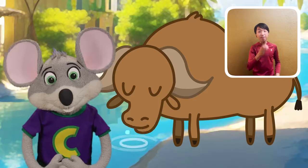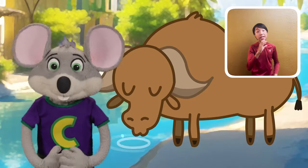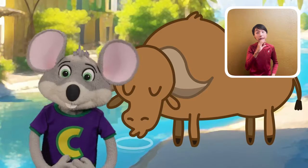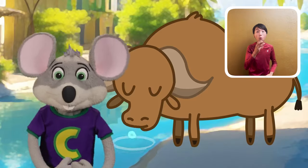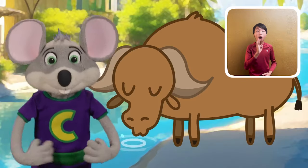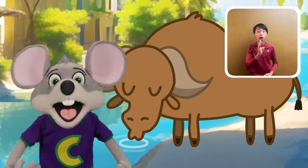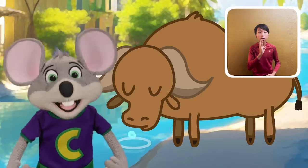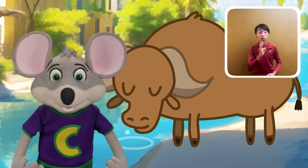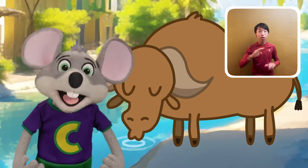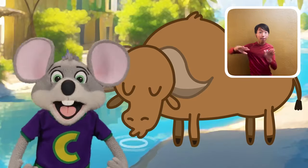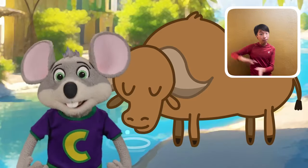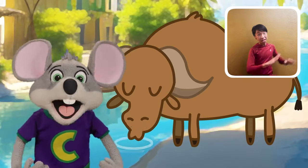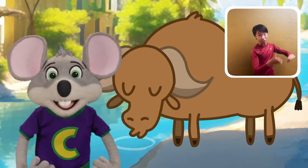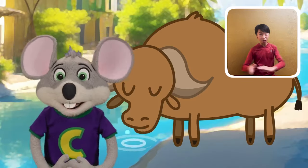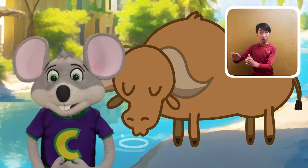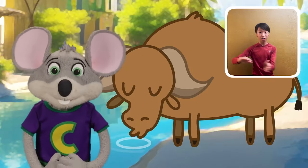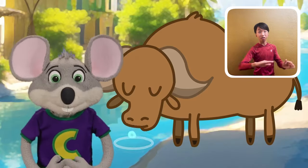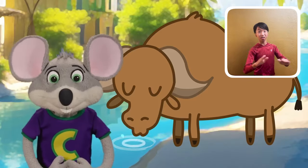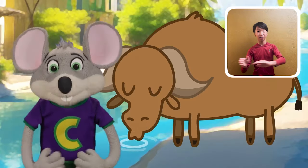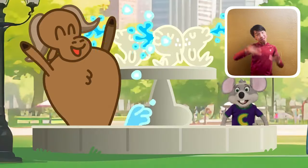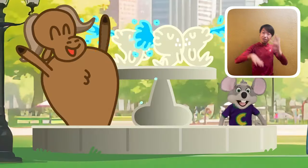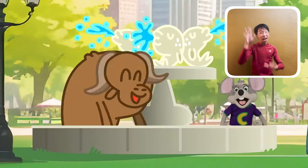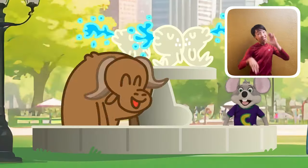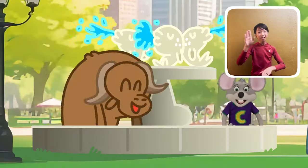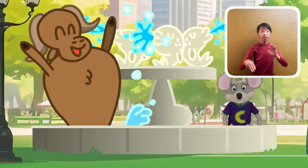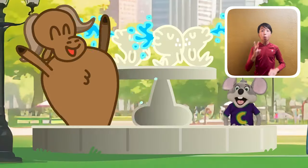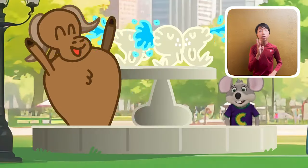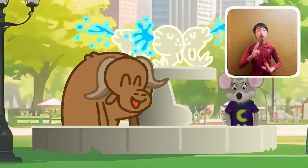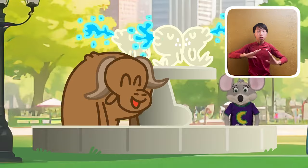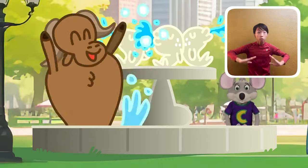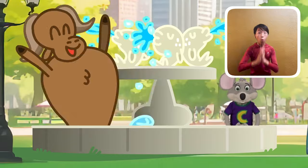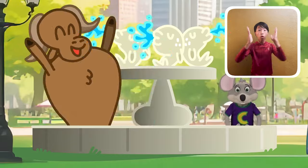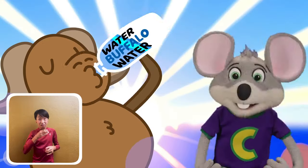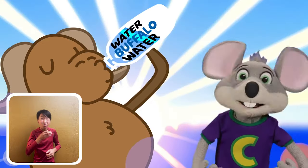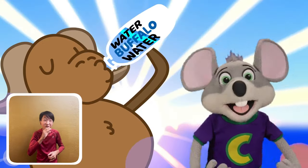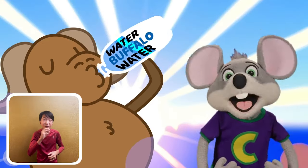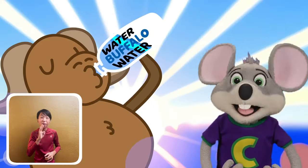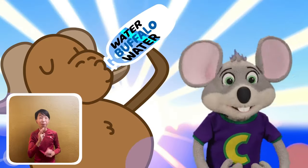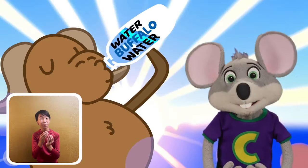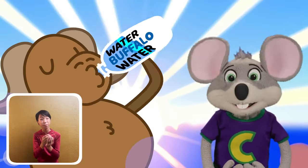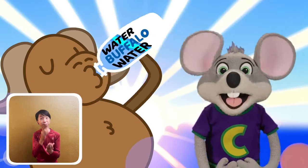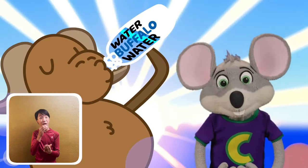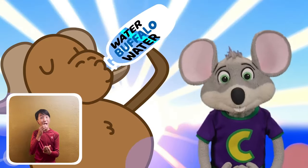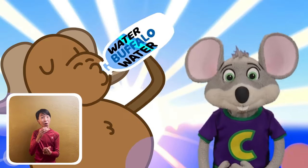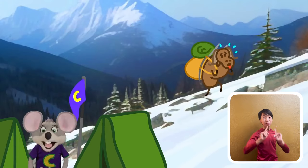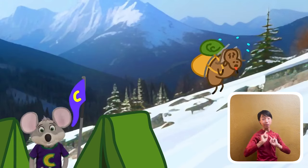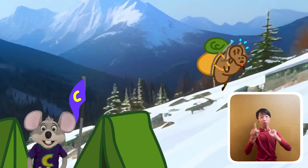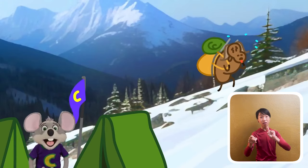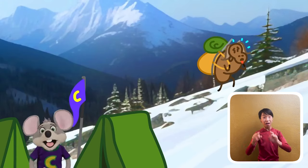. . . . water buffalo splashing in the fountain water buffalo sipping on a water bottle